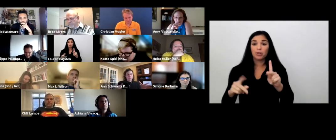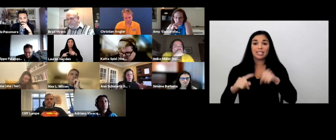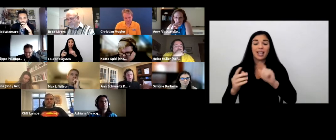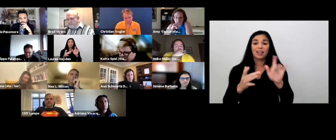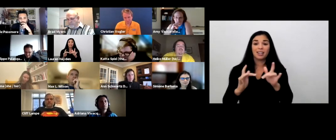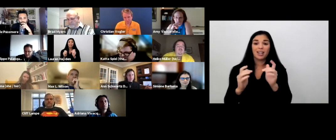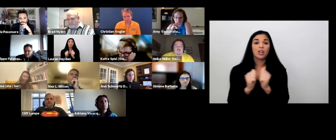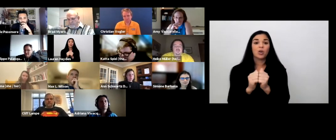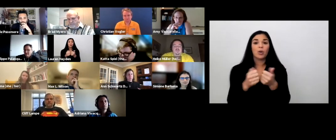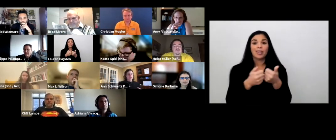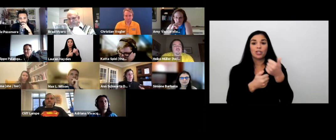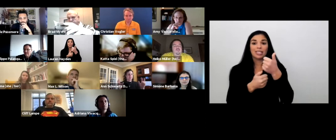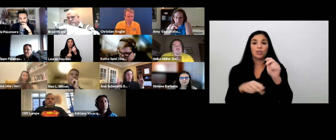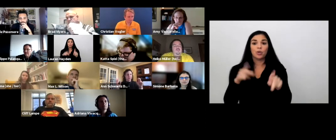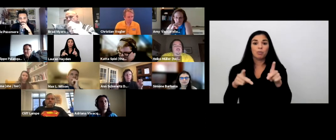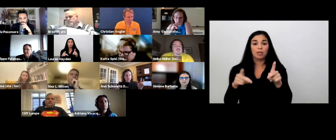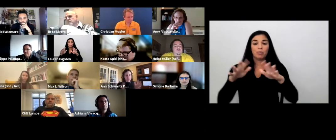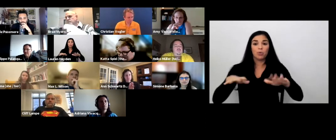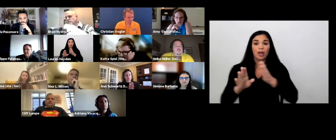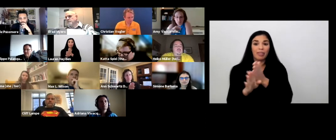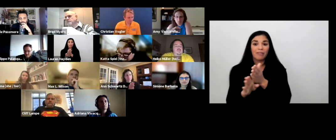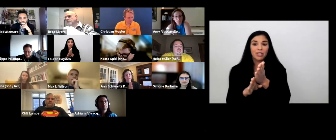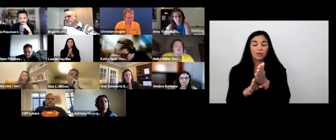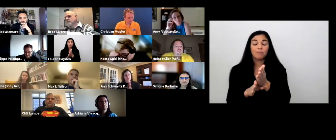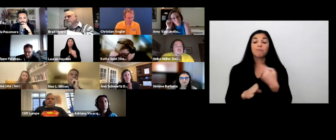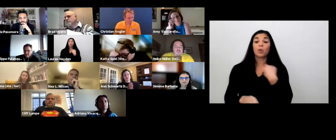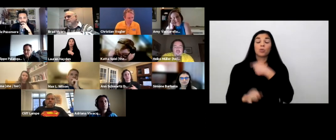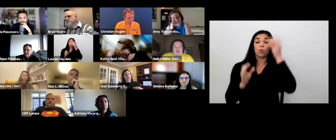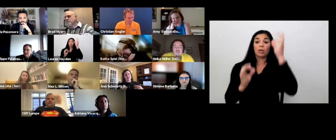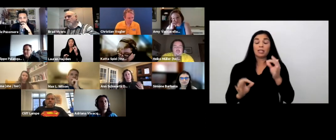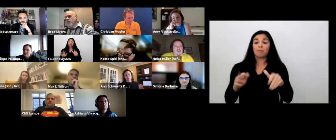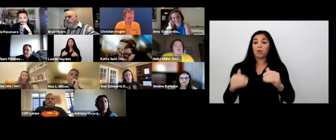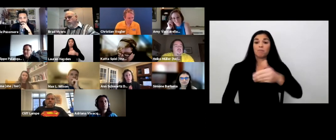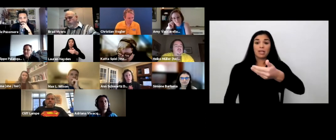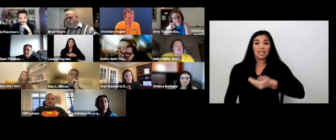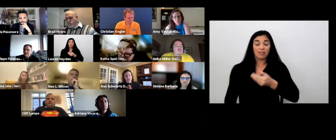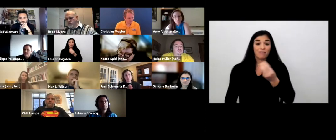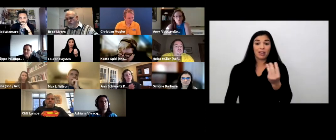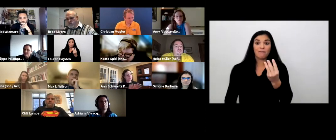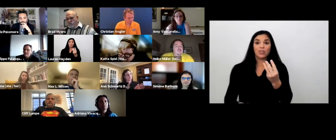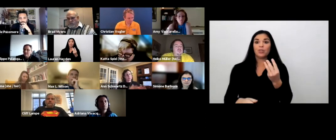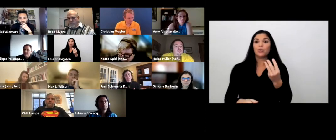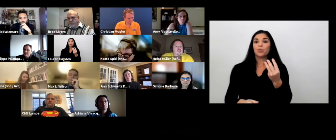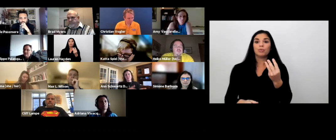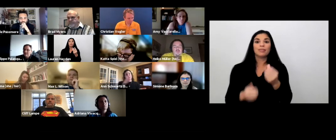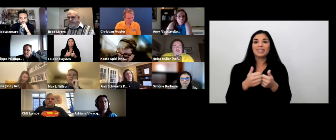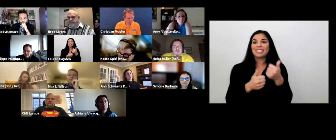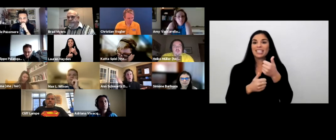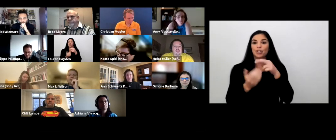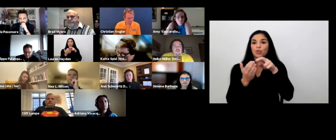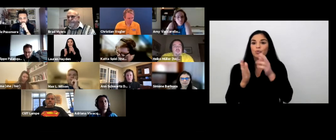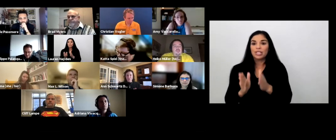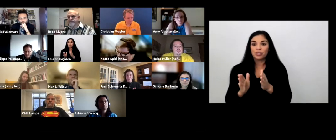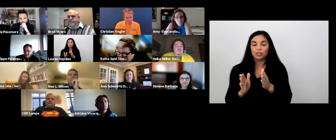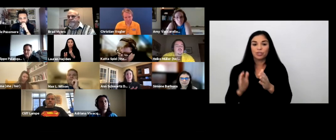hour long meetups with a few senior researchers and anyone who wanted to come. And we did them at